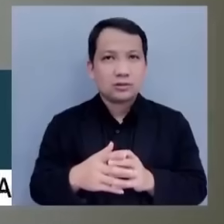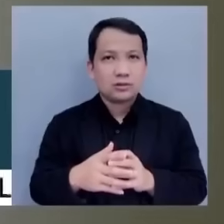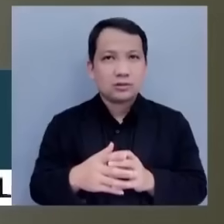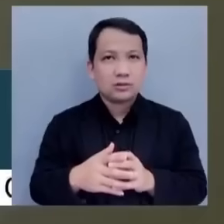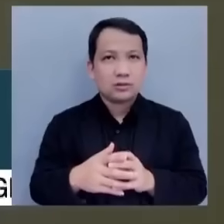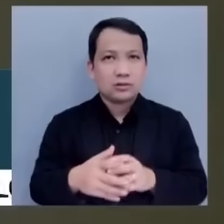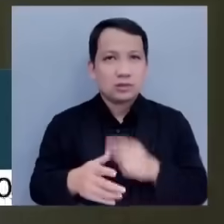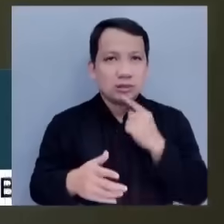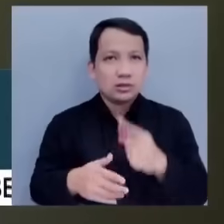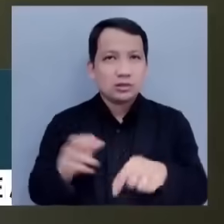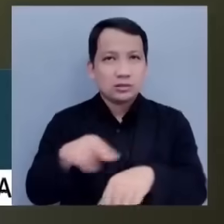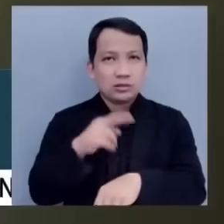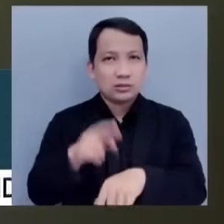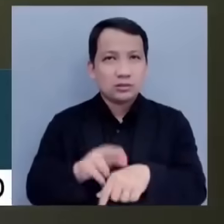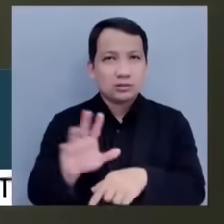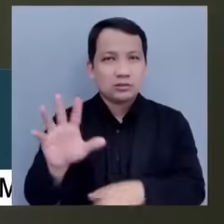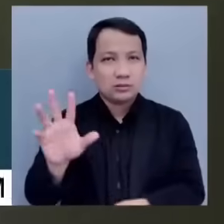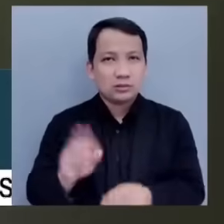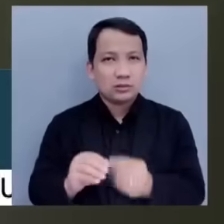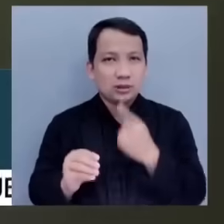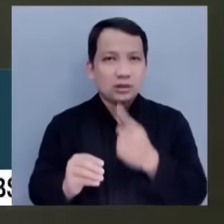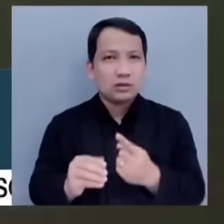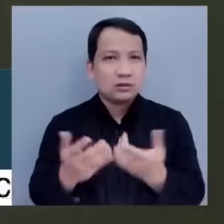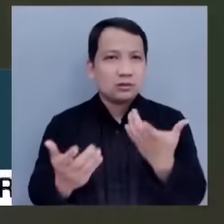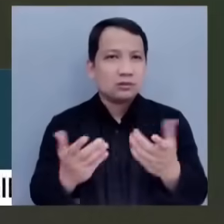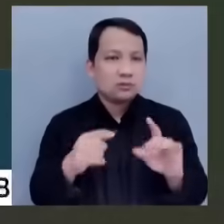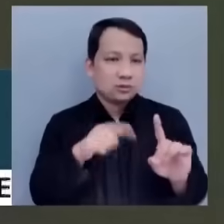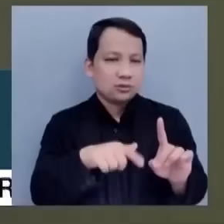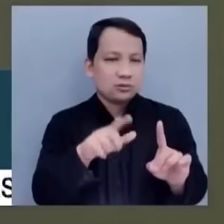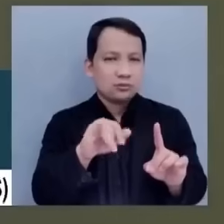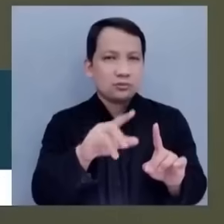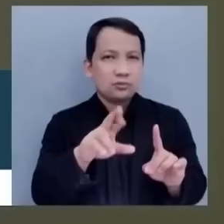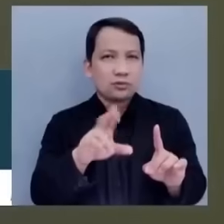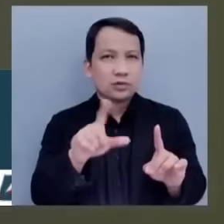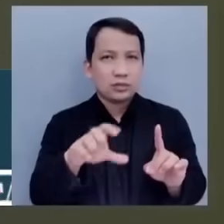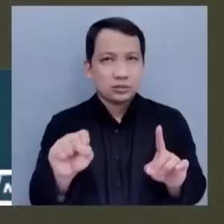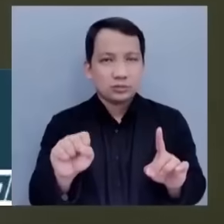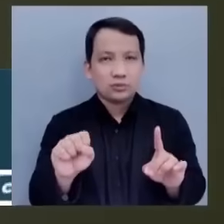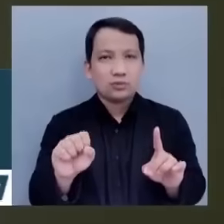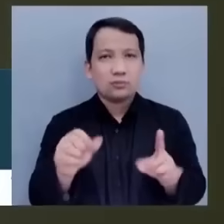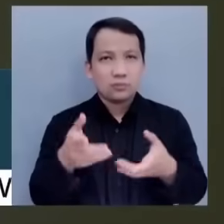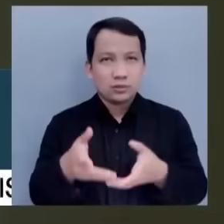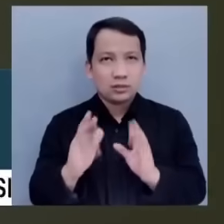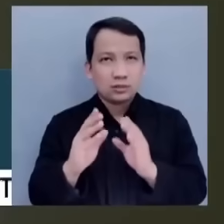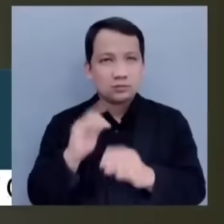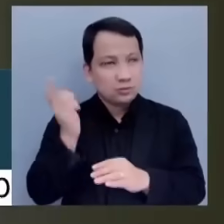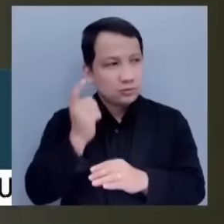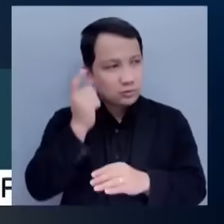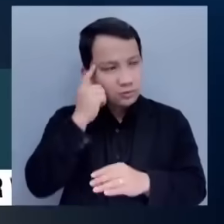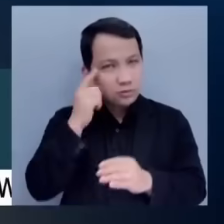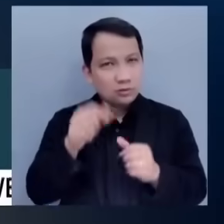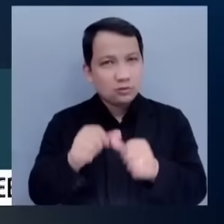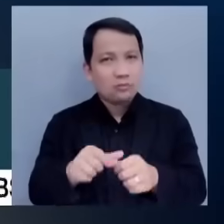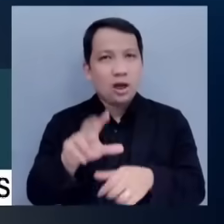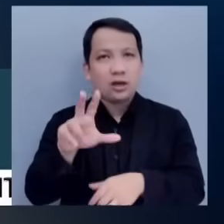the video taken by teacher Emily Lorenzo. Because of this, the provincial government has suspended the